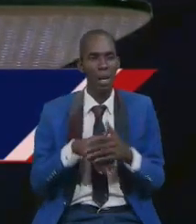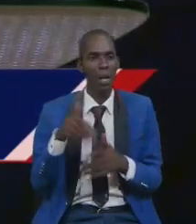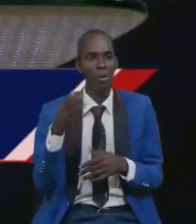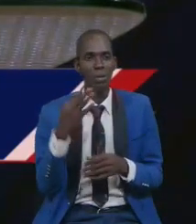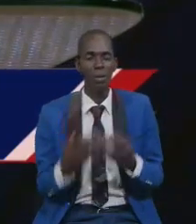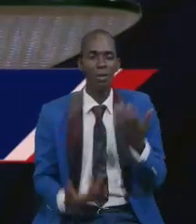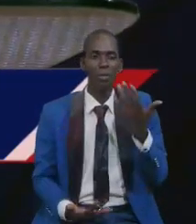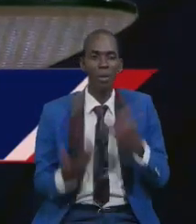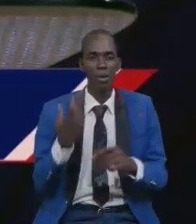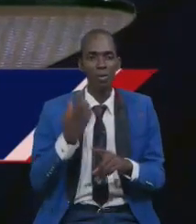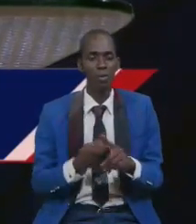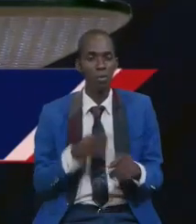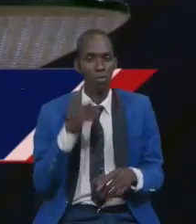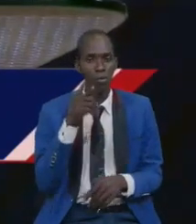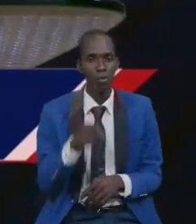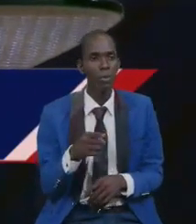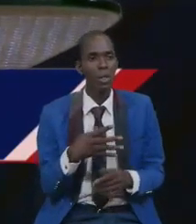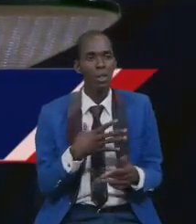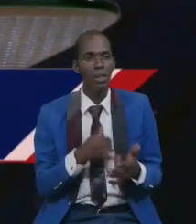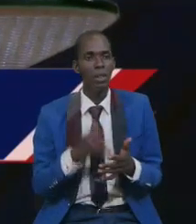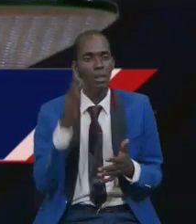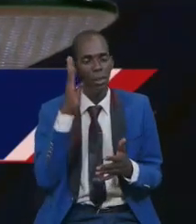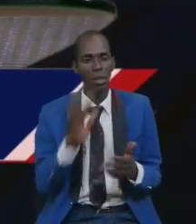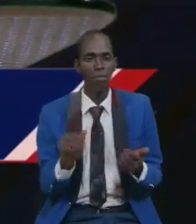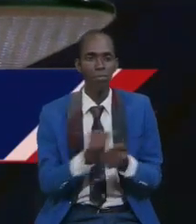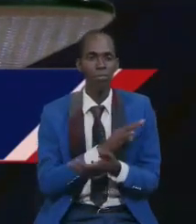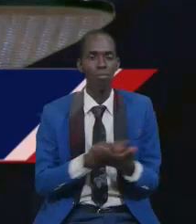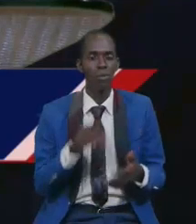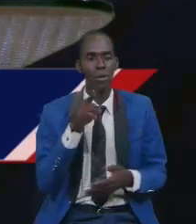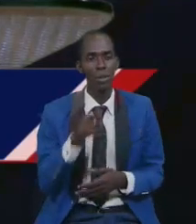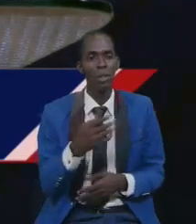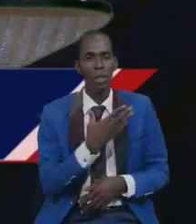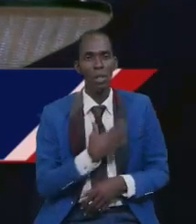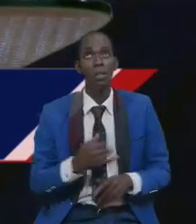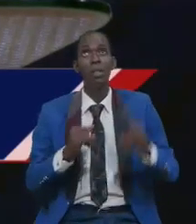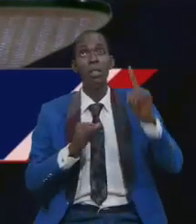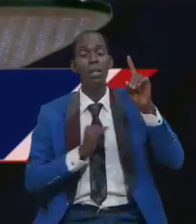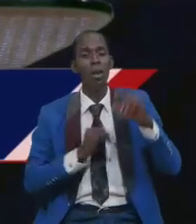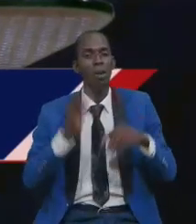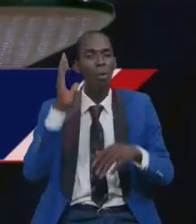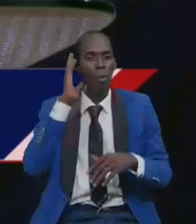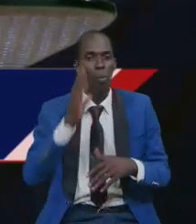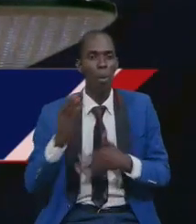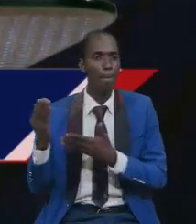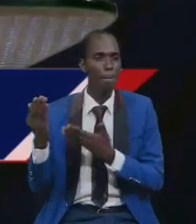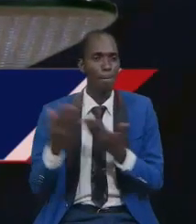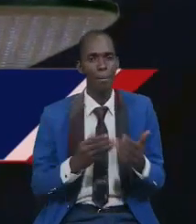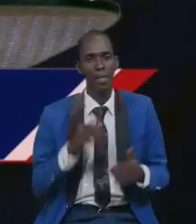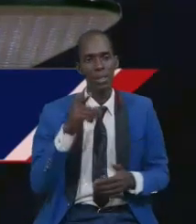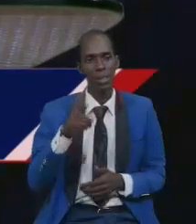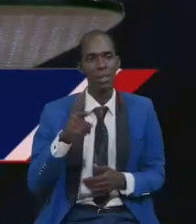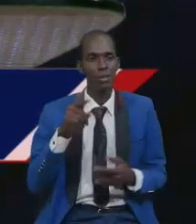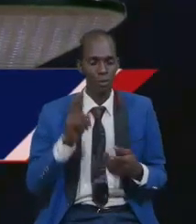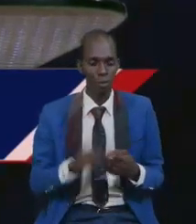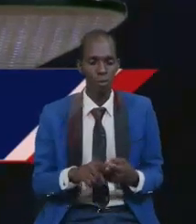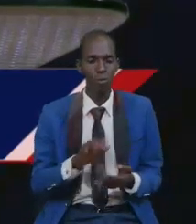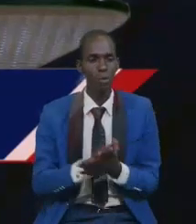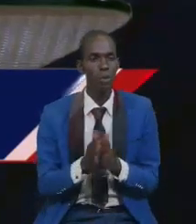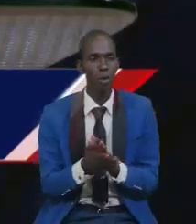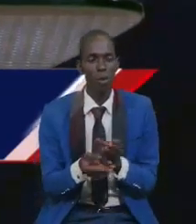thee, and it shall devour thee, and I will bring thee to